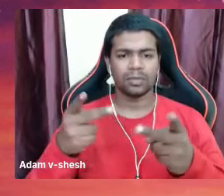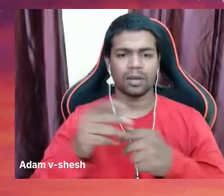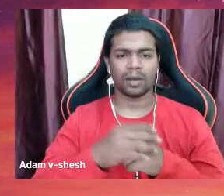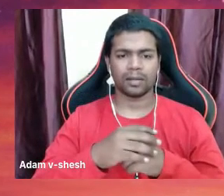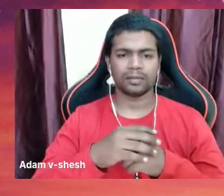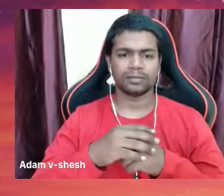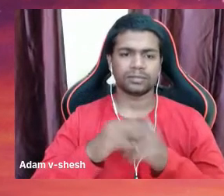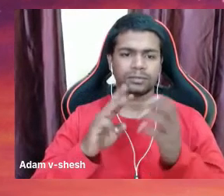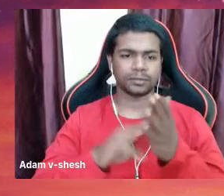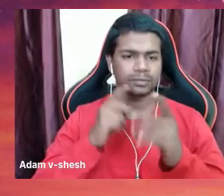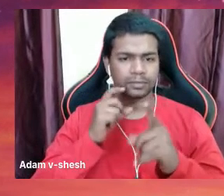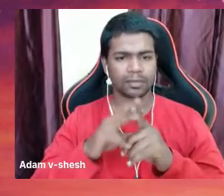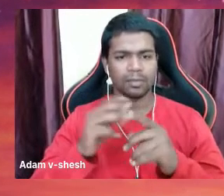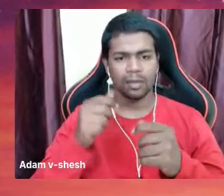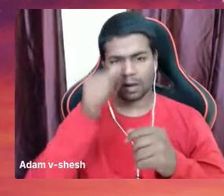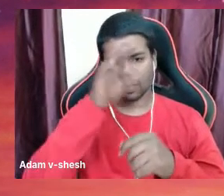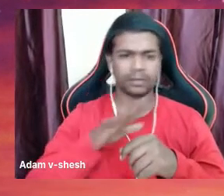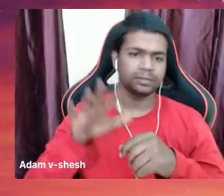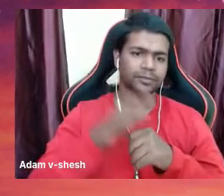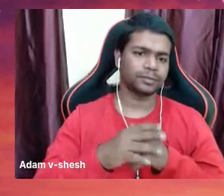mid-market customers in India or